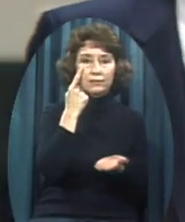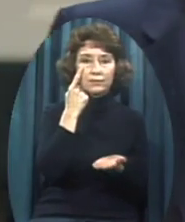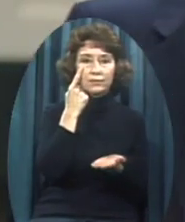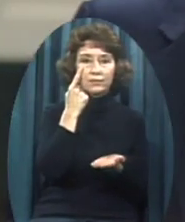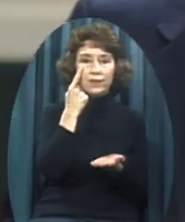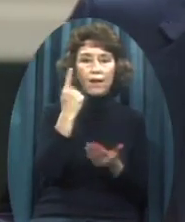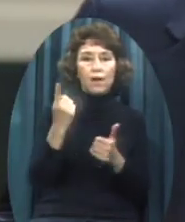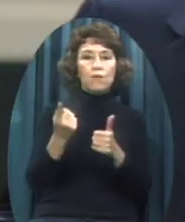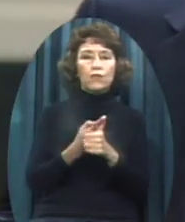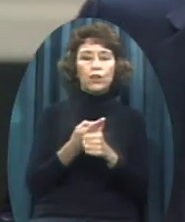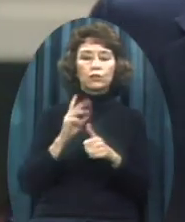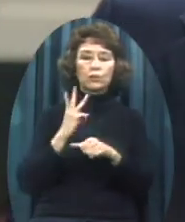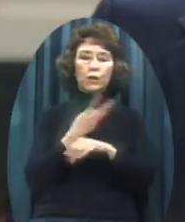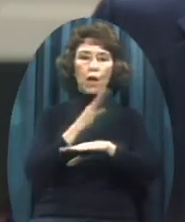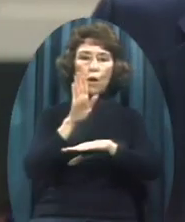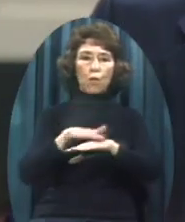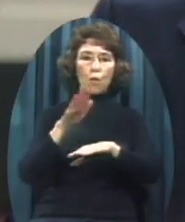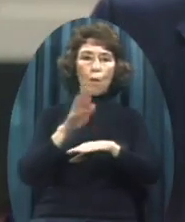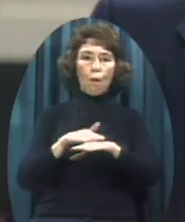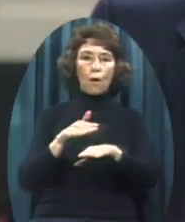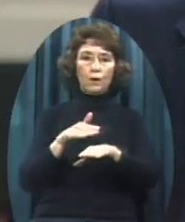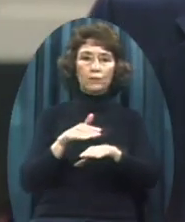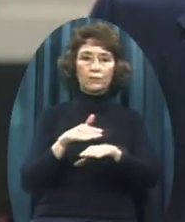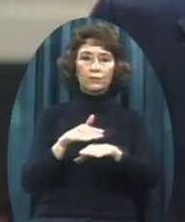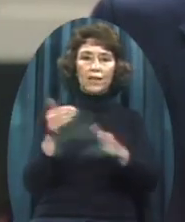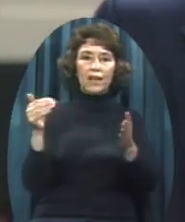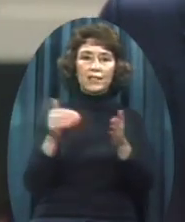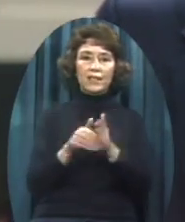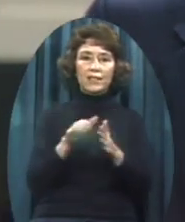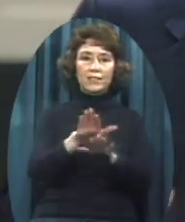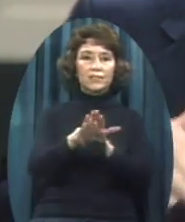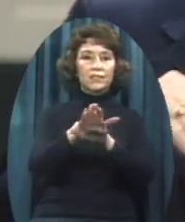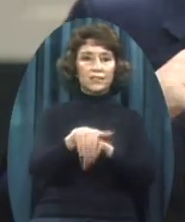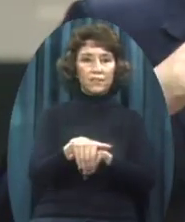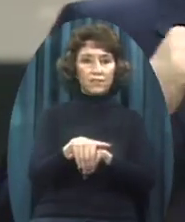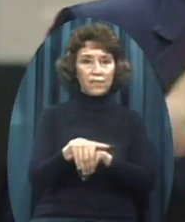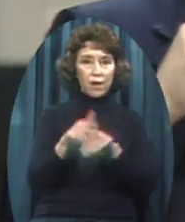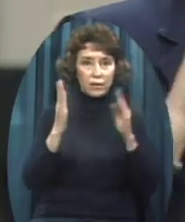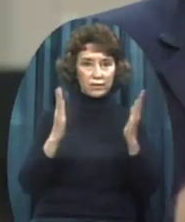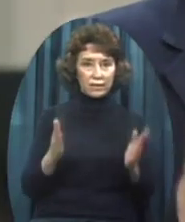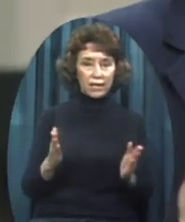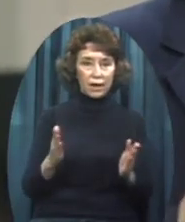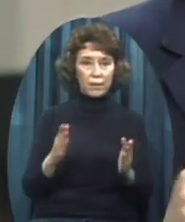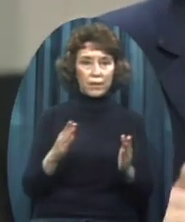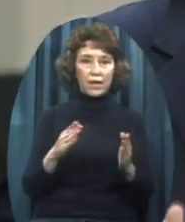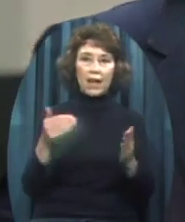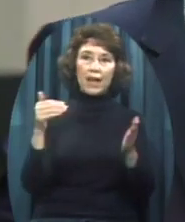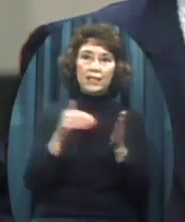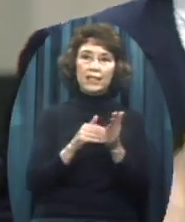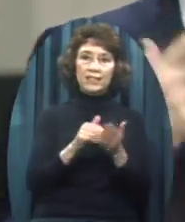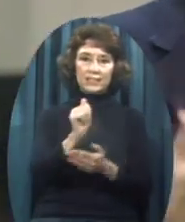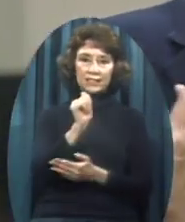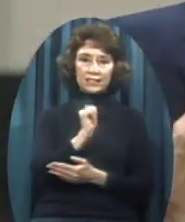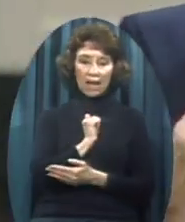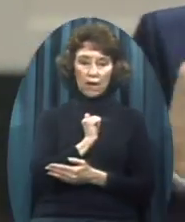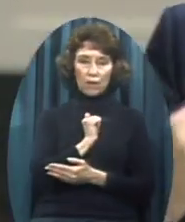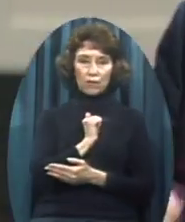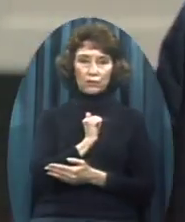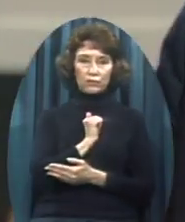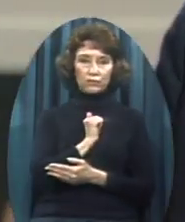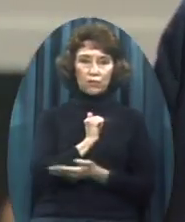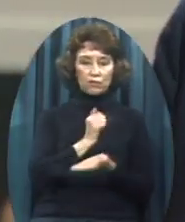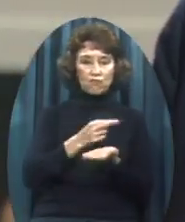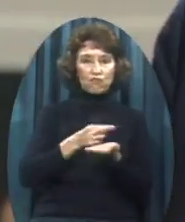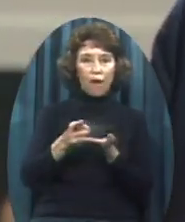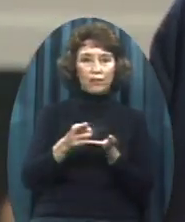of all, we're warned against Pharisaism. We're warned against self-righteousness, a